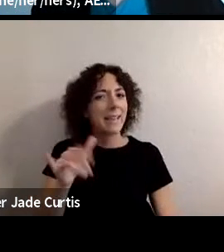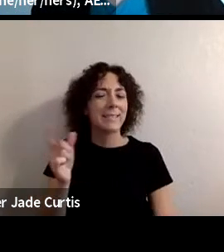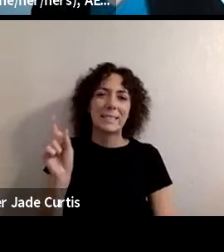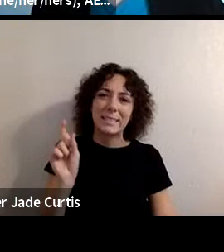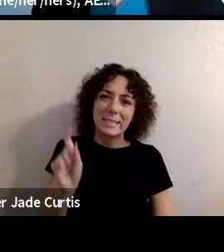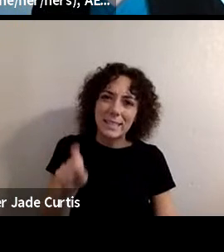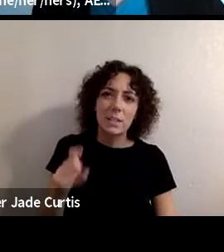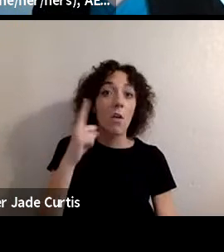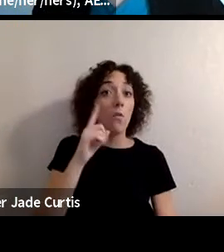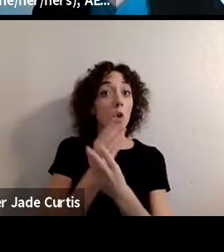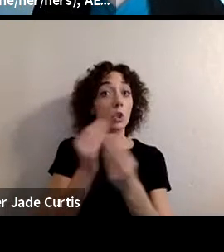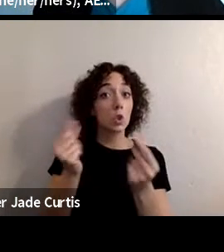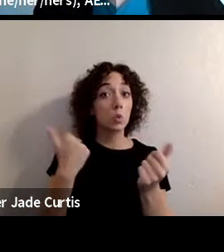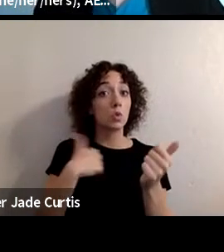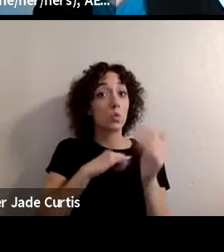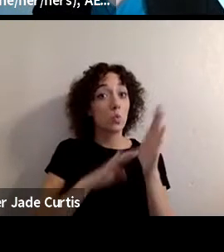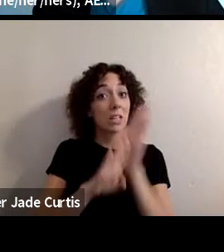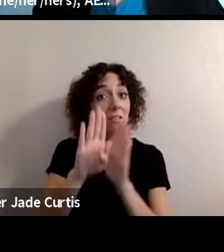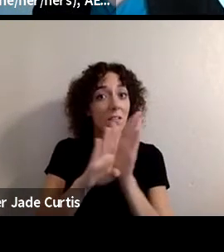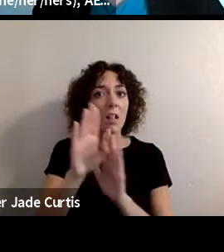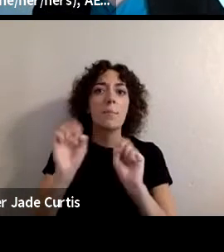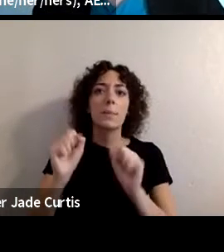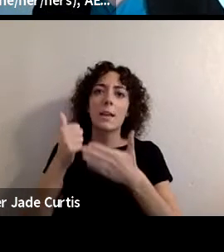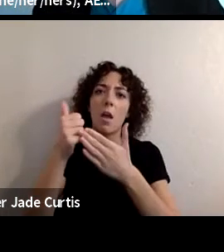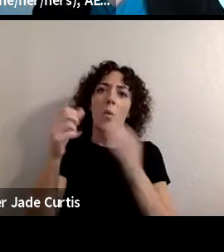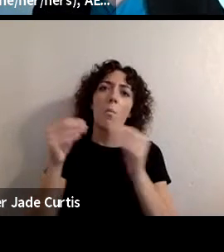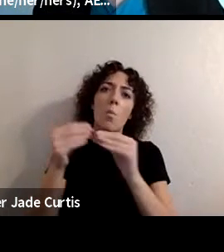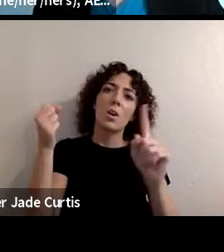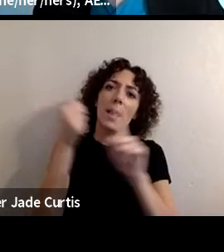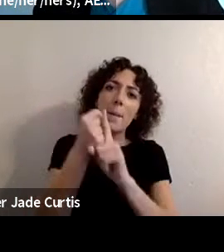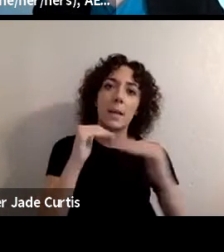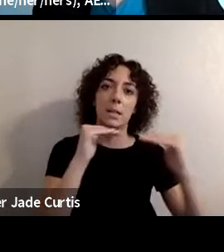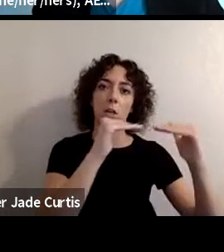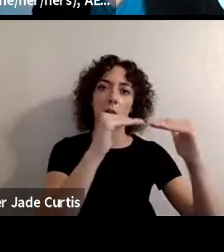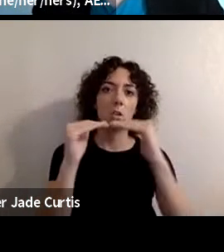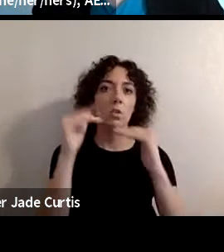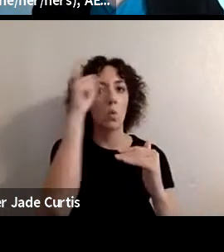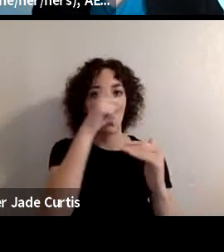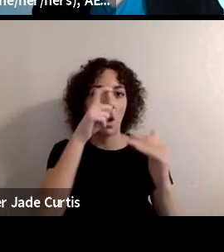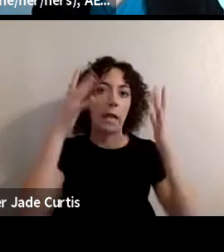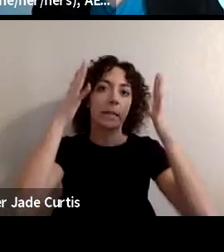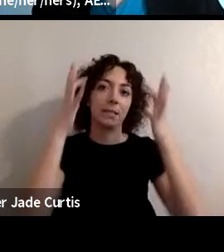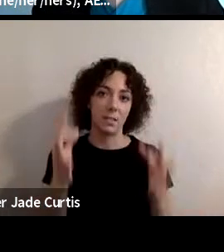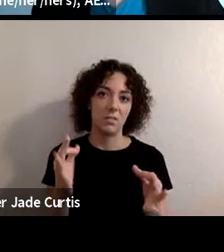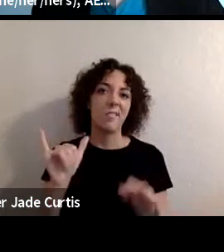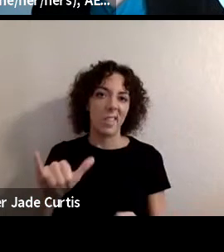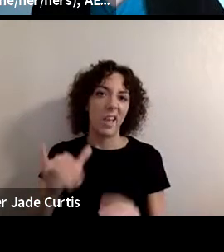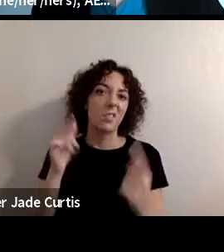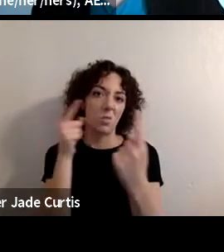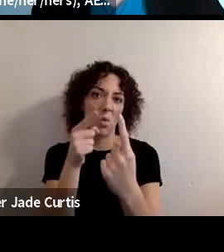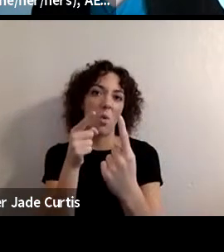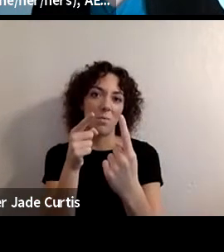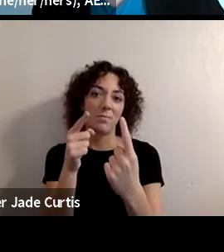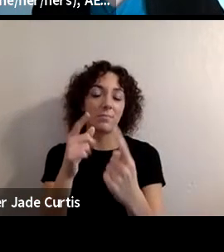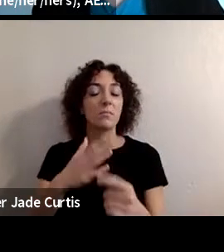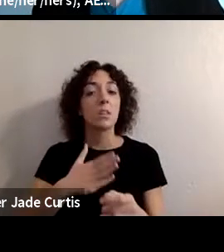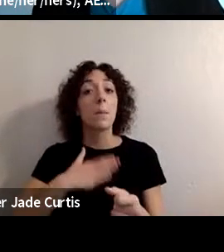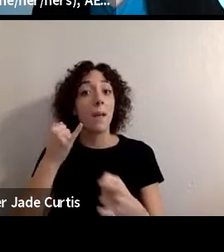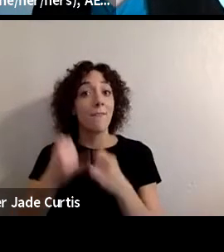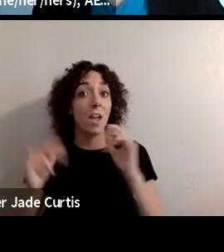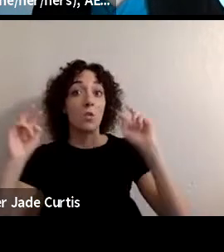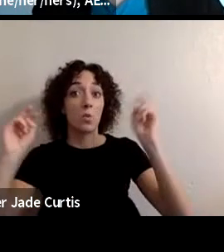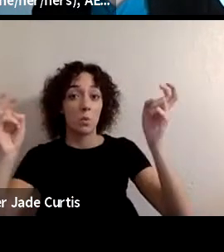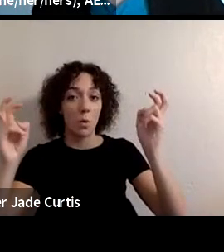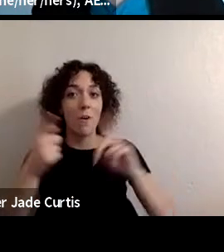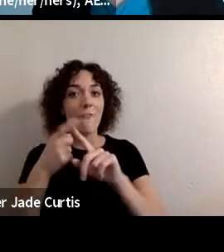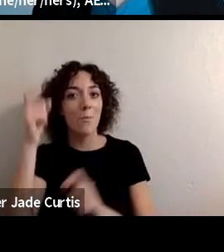we develop can truly enable more impactful, equitable, and wise decisions. And my final quote from a wise